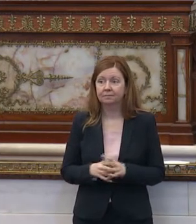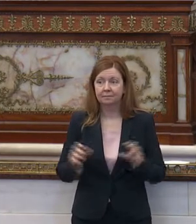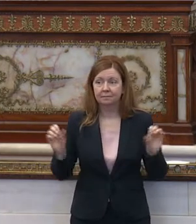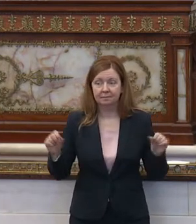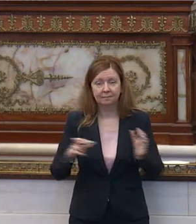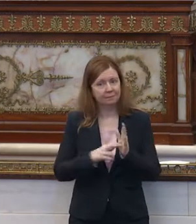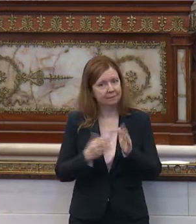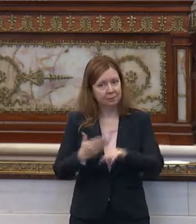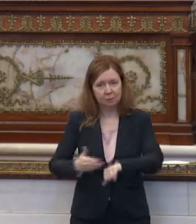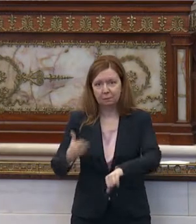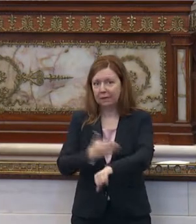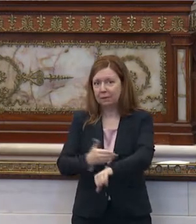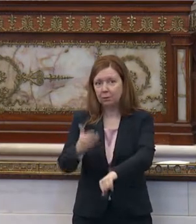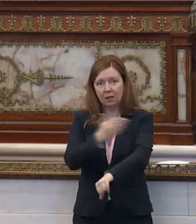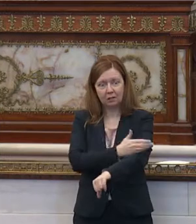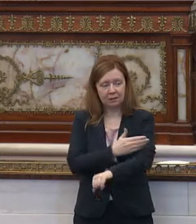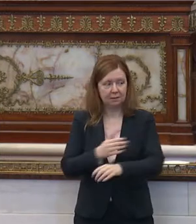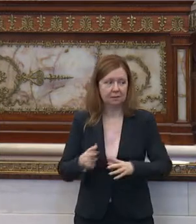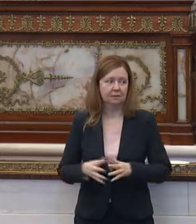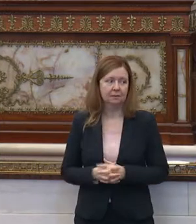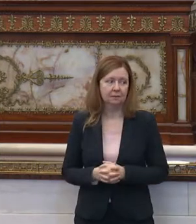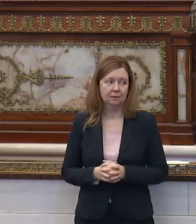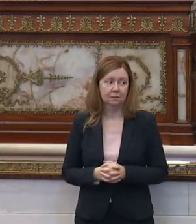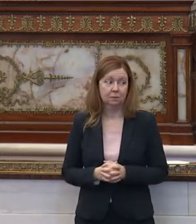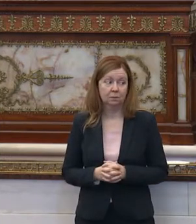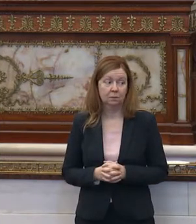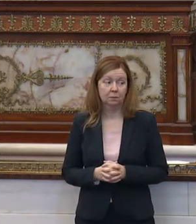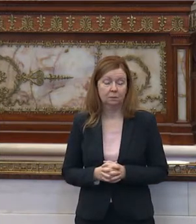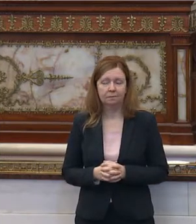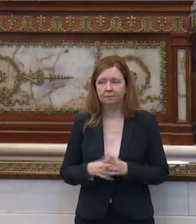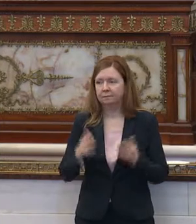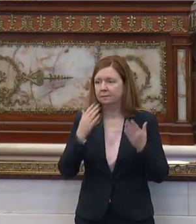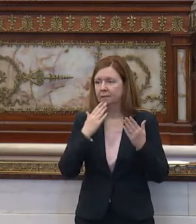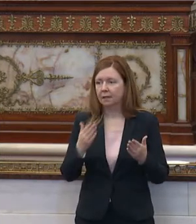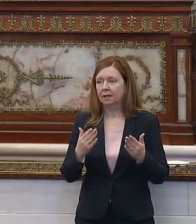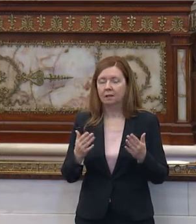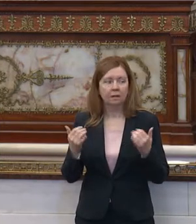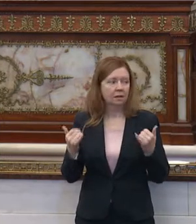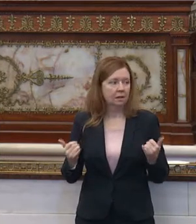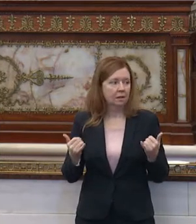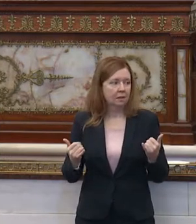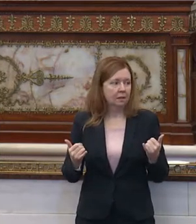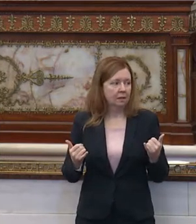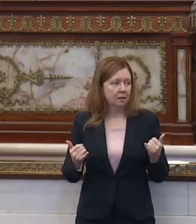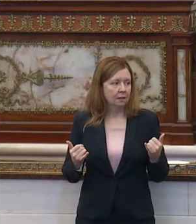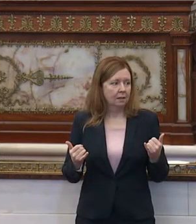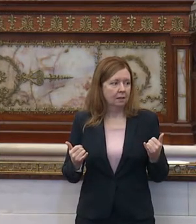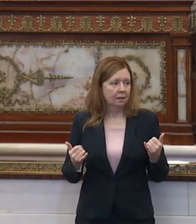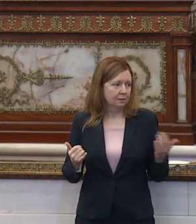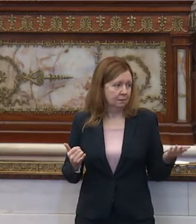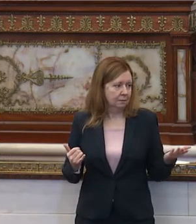we're making progress. Thank you. At this point, I would like to